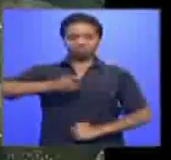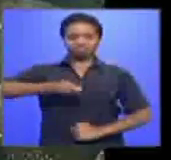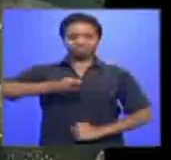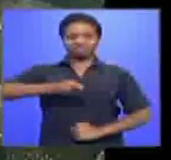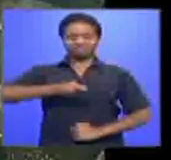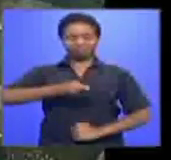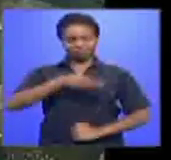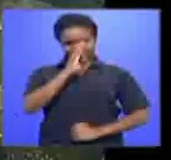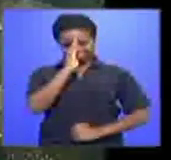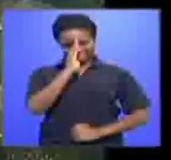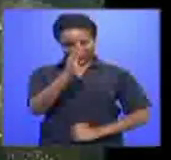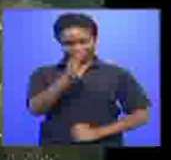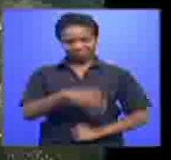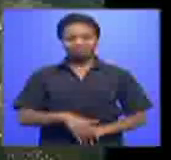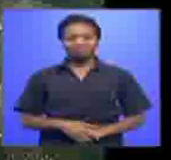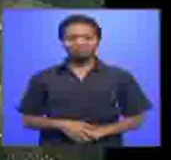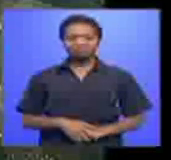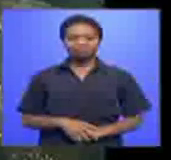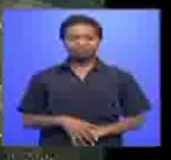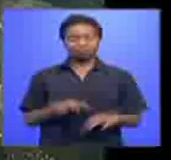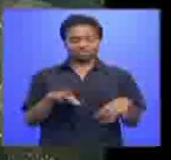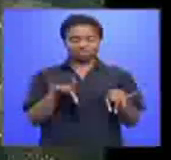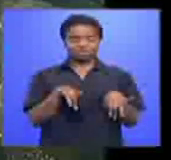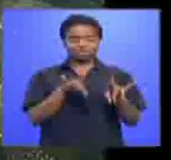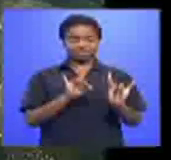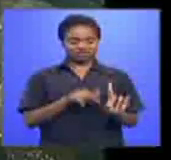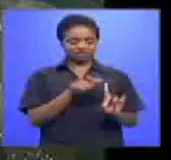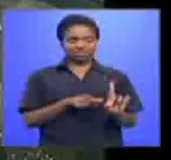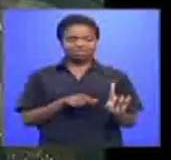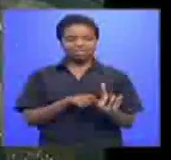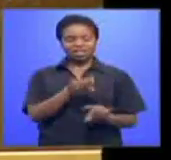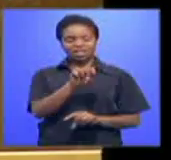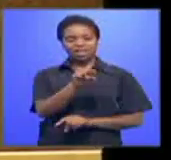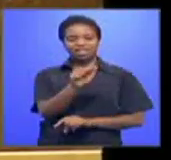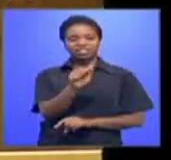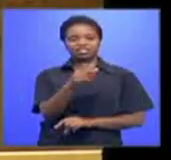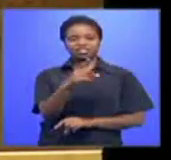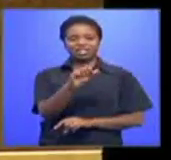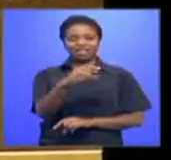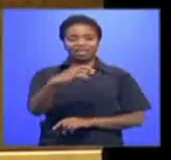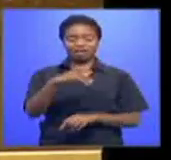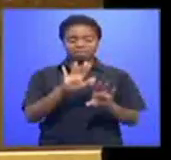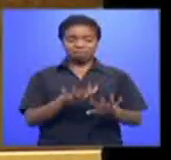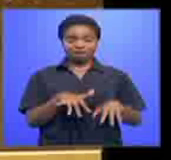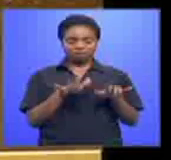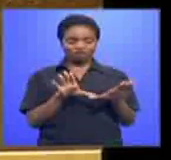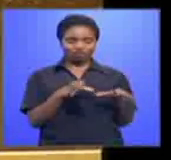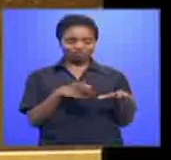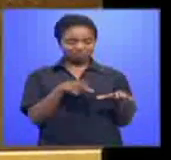Honorable Pierrot, Chairperson of the SADC Parliamentary